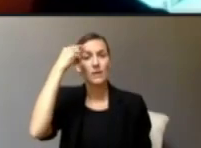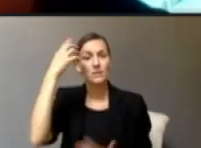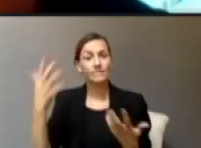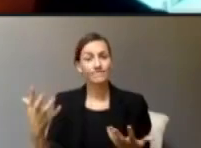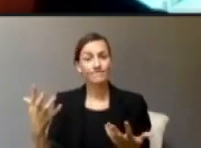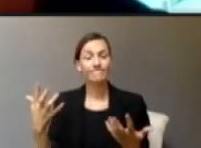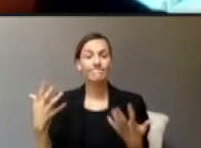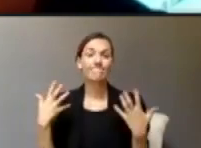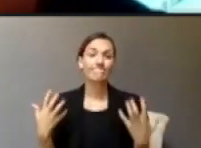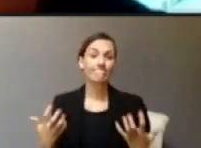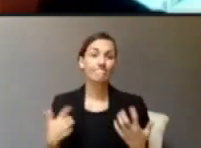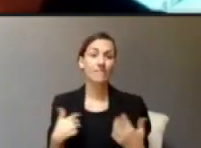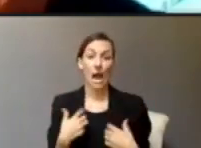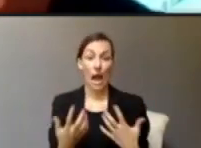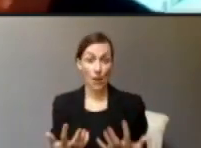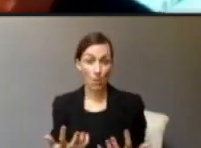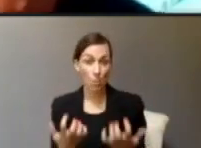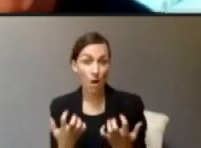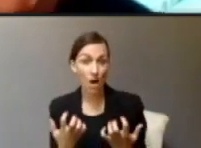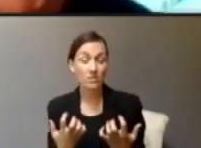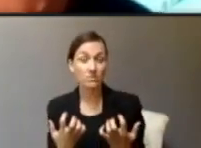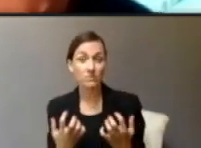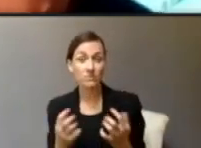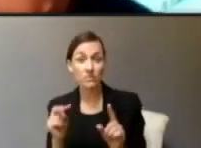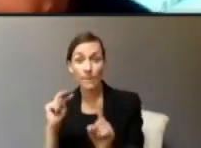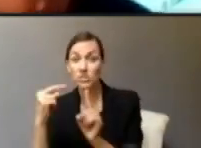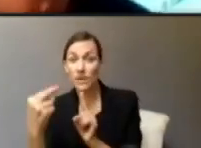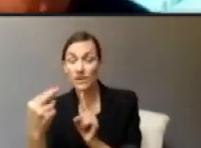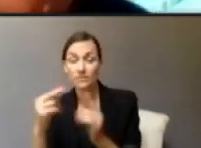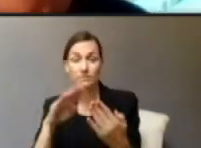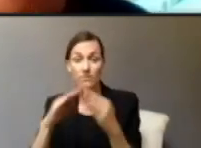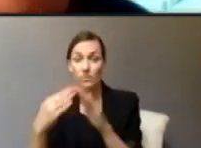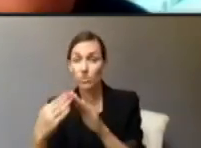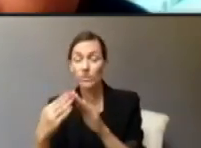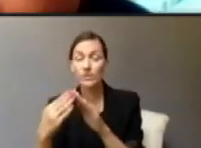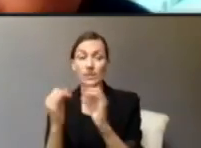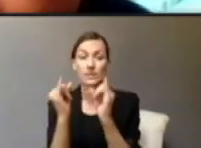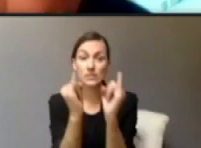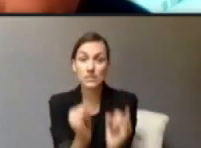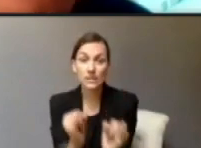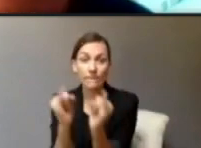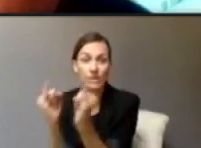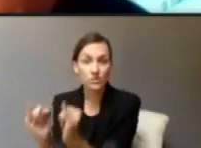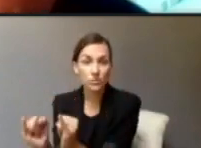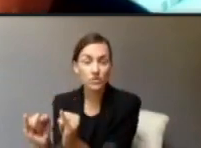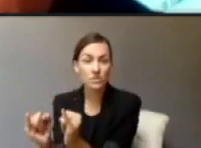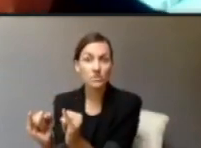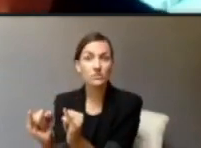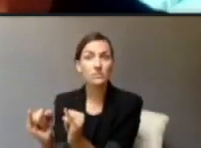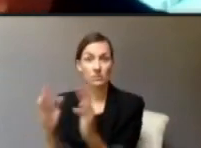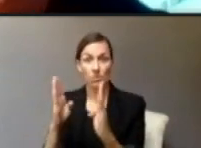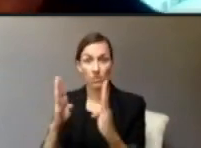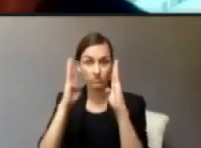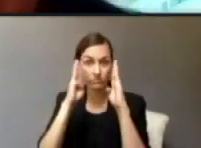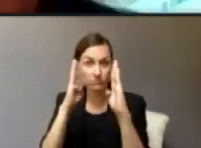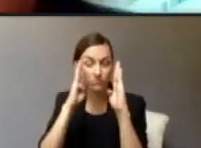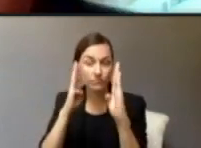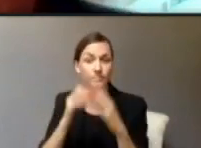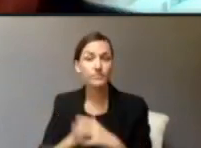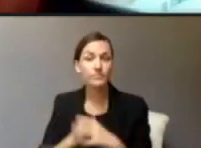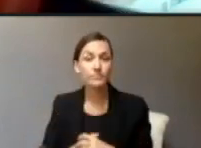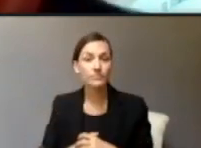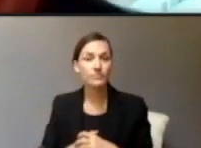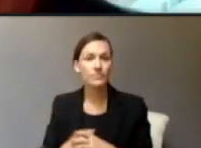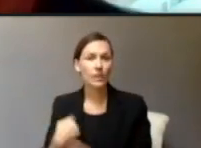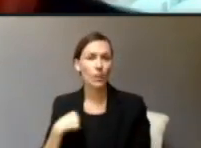would like to hear from communities and individuals listening and watching, I mean,